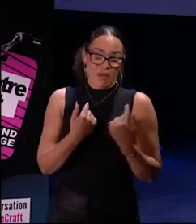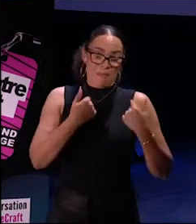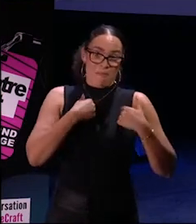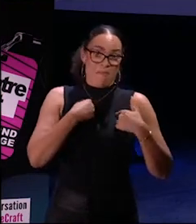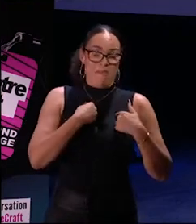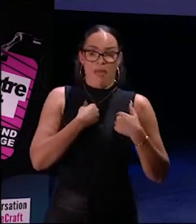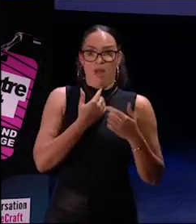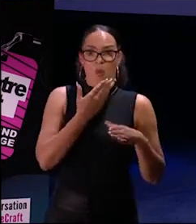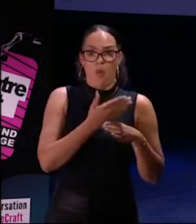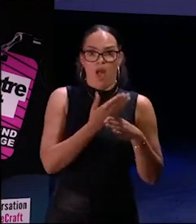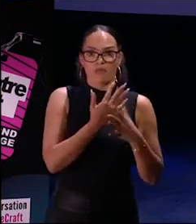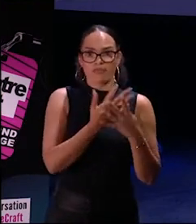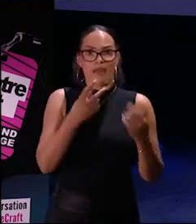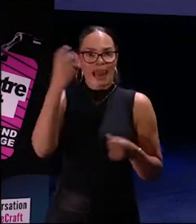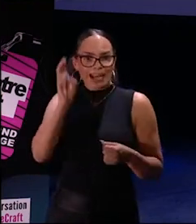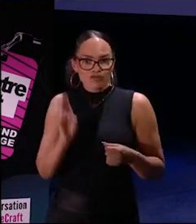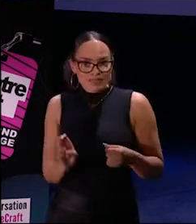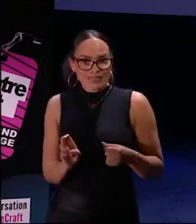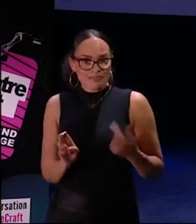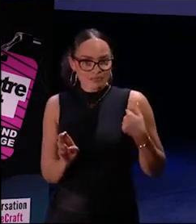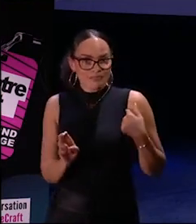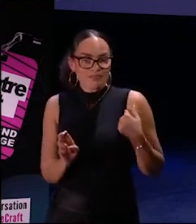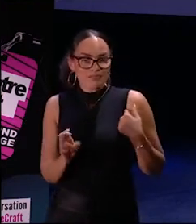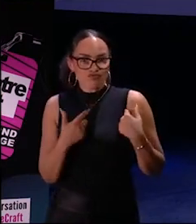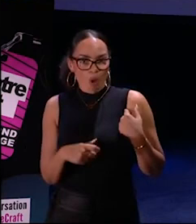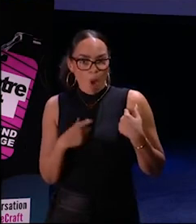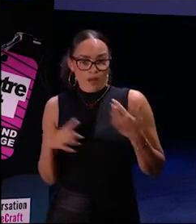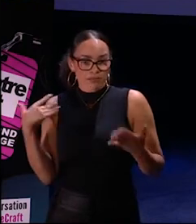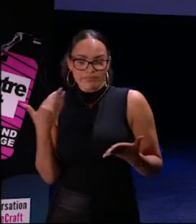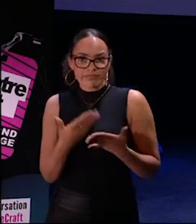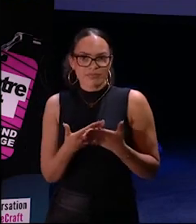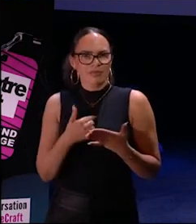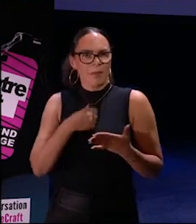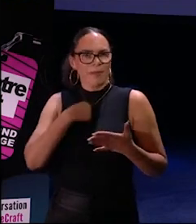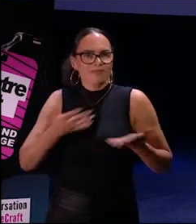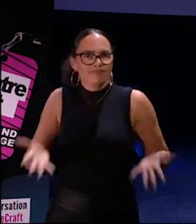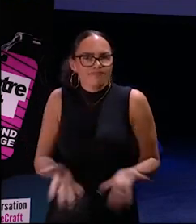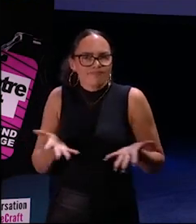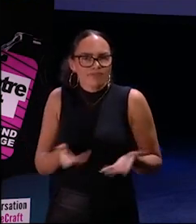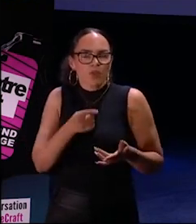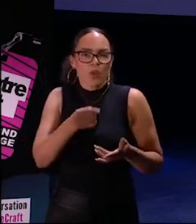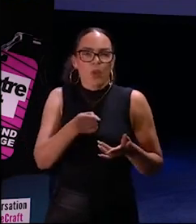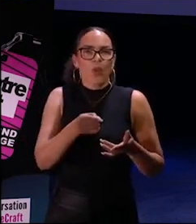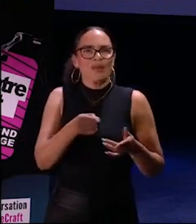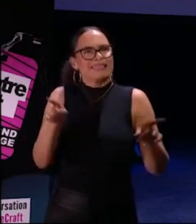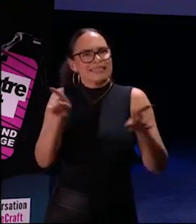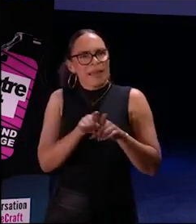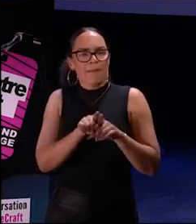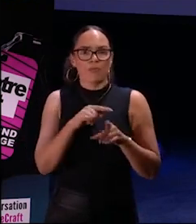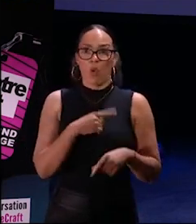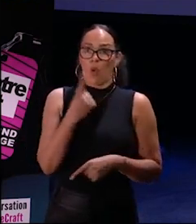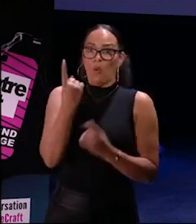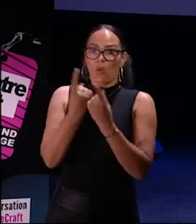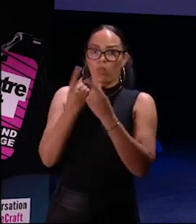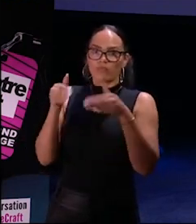for years as an electrician as well as a lighting designer or whatever. So I think I would just encourage you to have that kind of approach to your future, to kind of